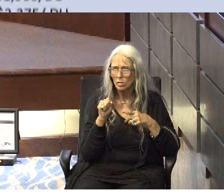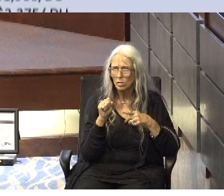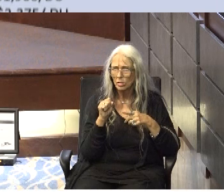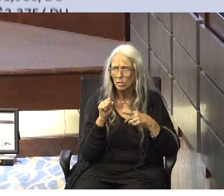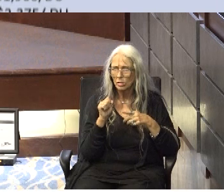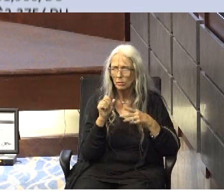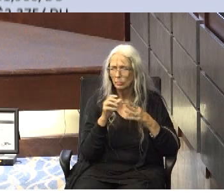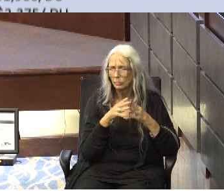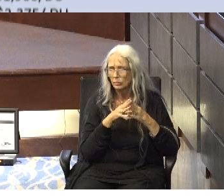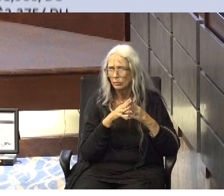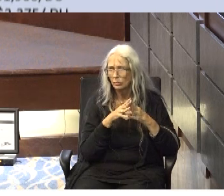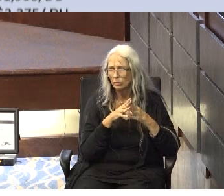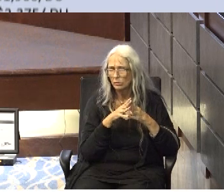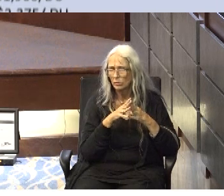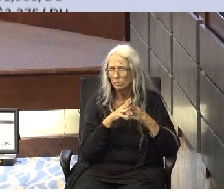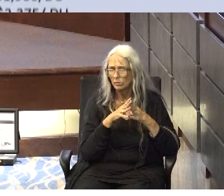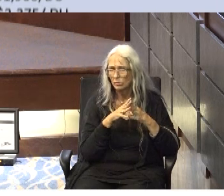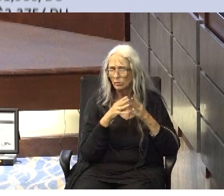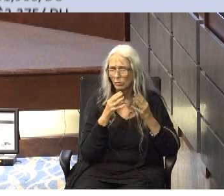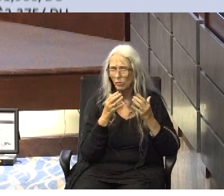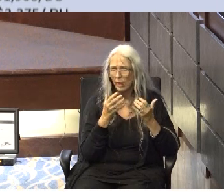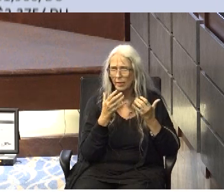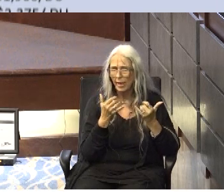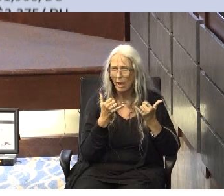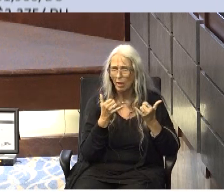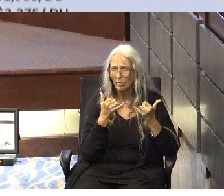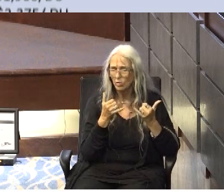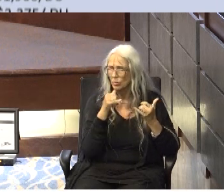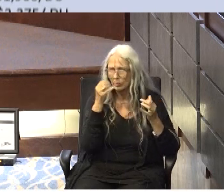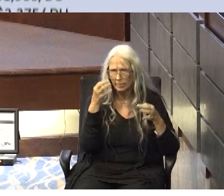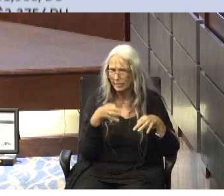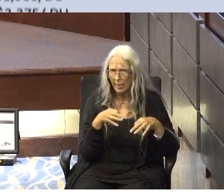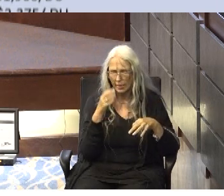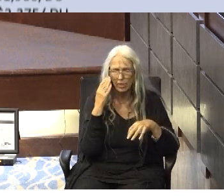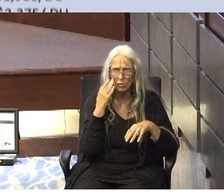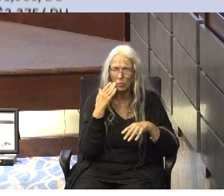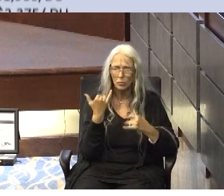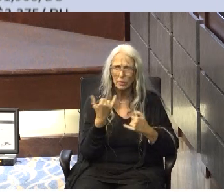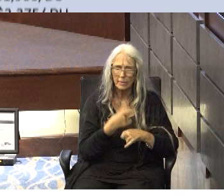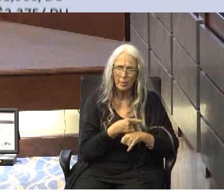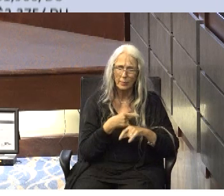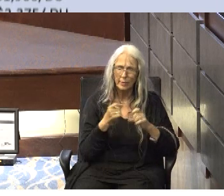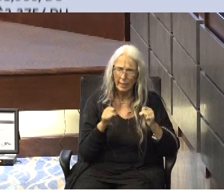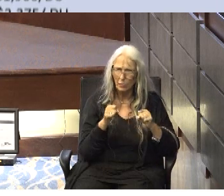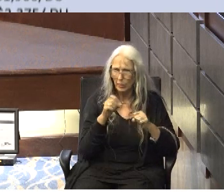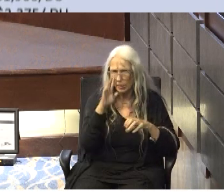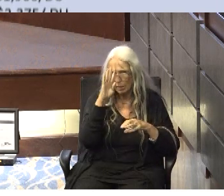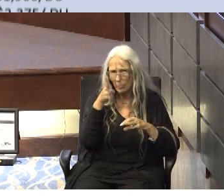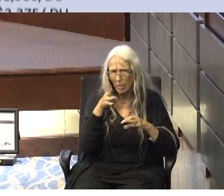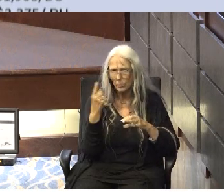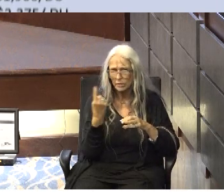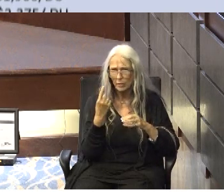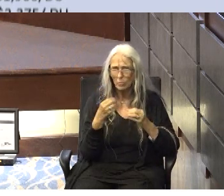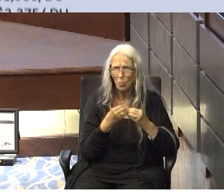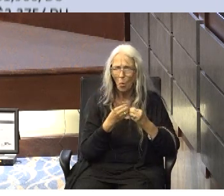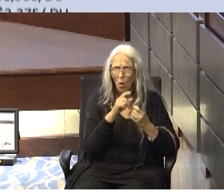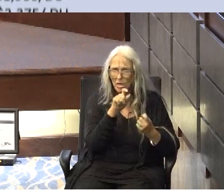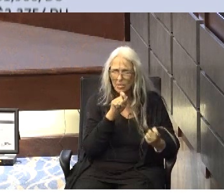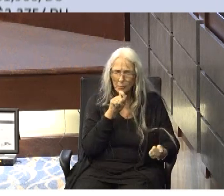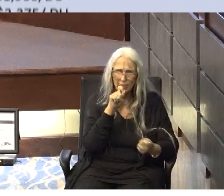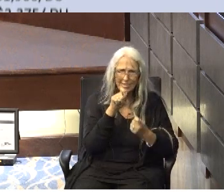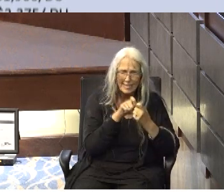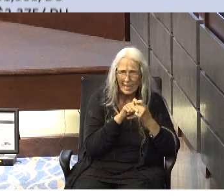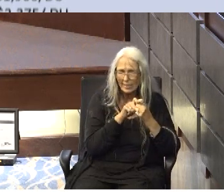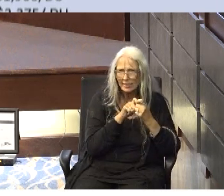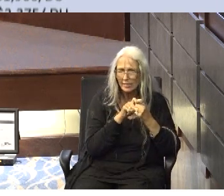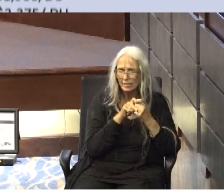nebulous. But I know we're not deciding this today or anything, but eventually do we come up with something that's kind of more precise?